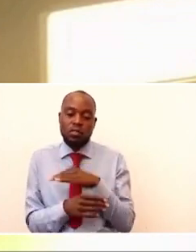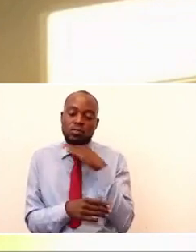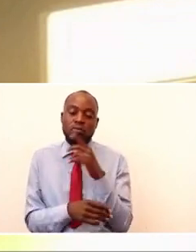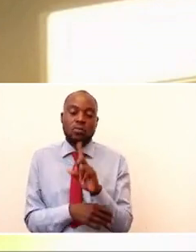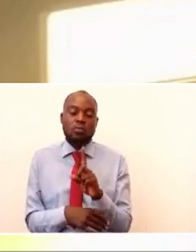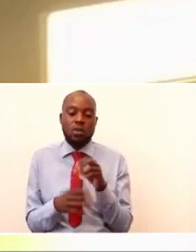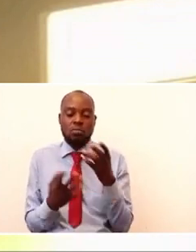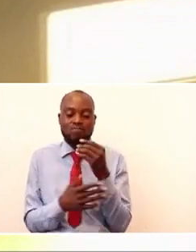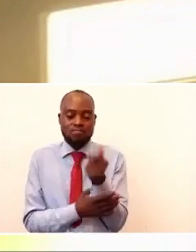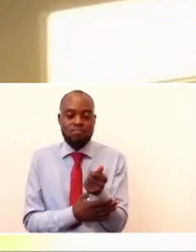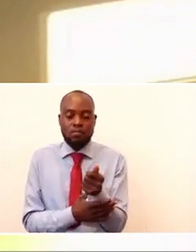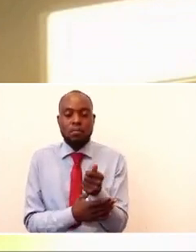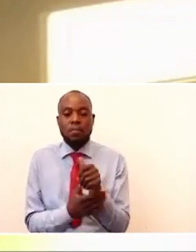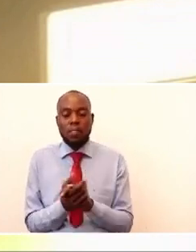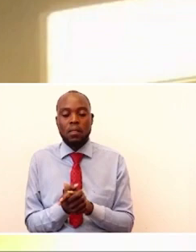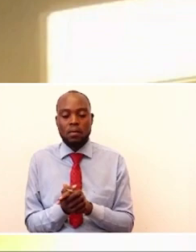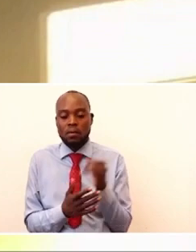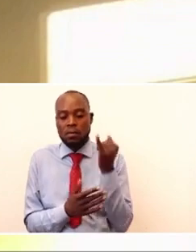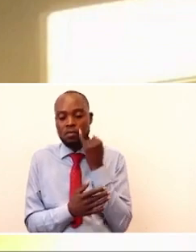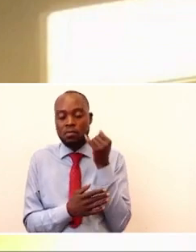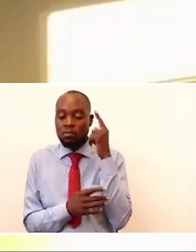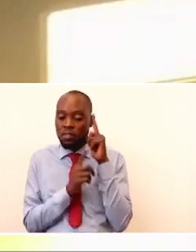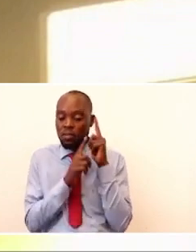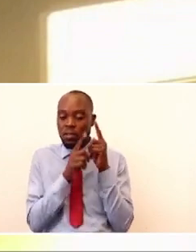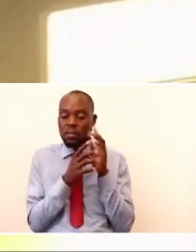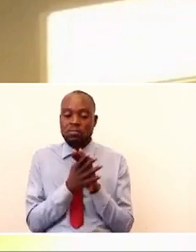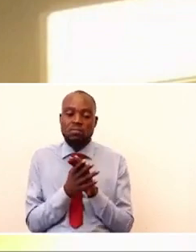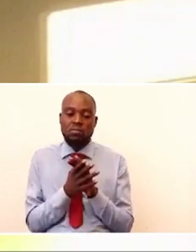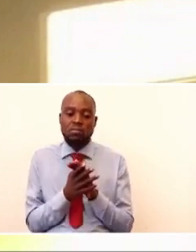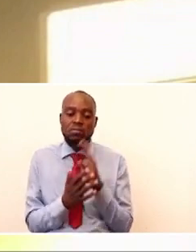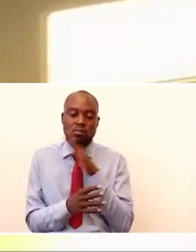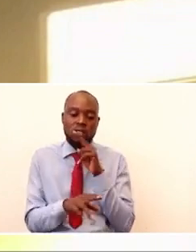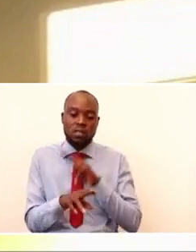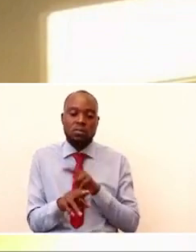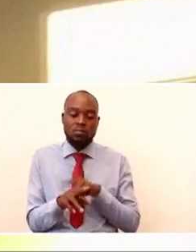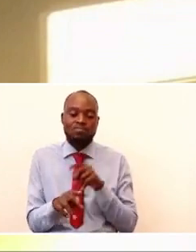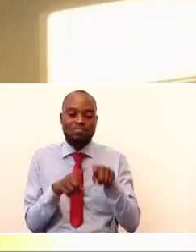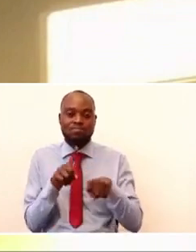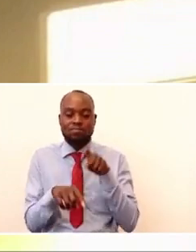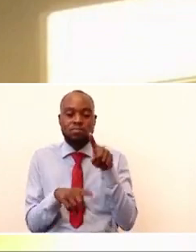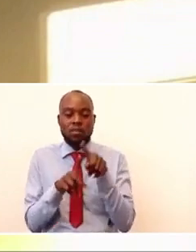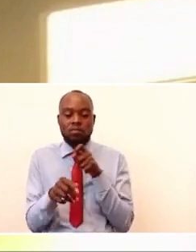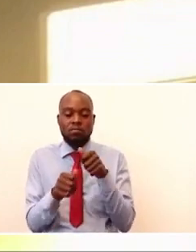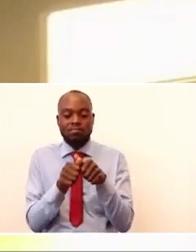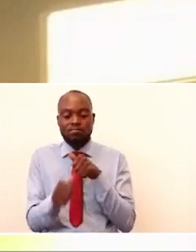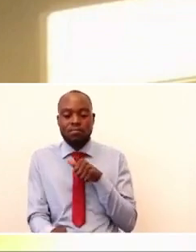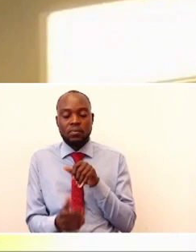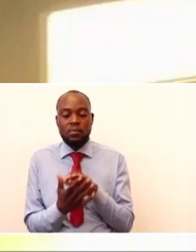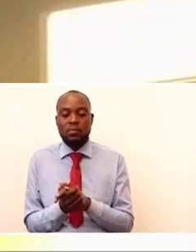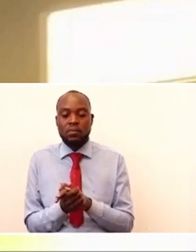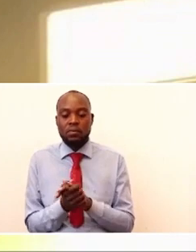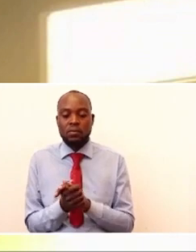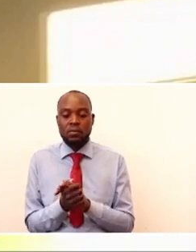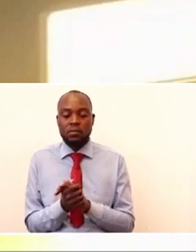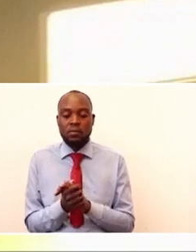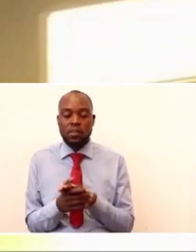costs. You can imagine farmers that sometimes have to spend an entire day moving from their farm to the city bank just to deposit the